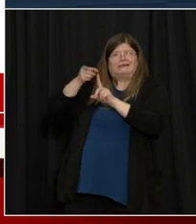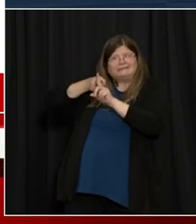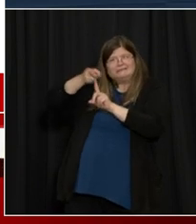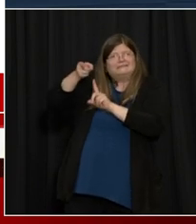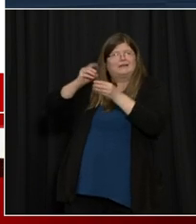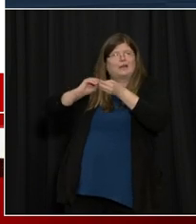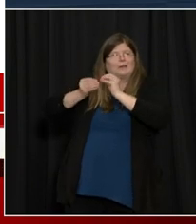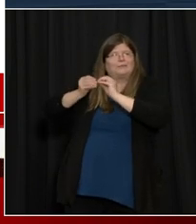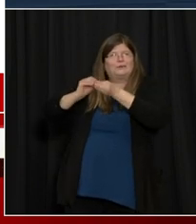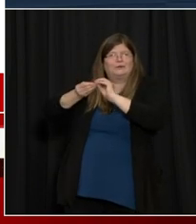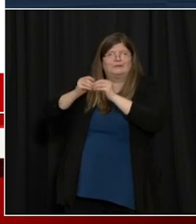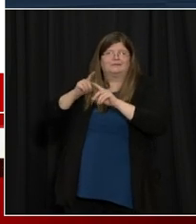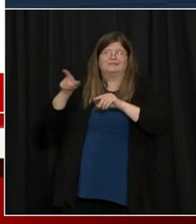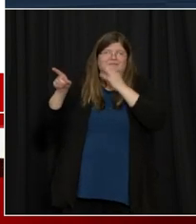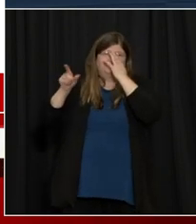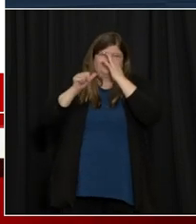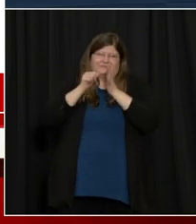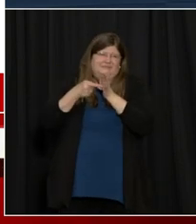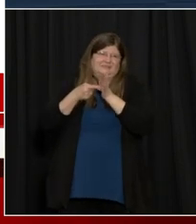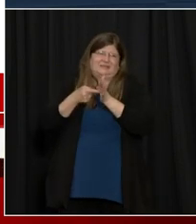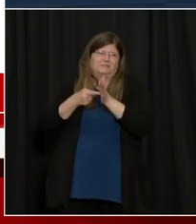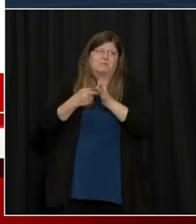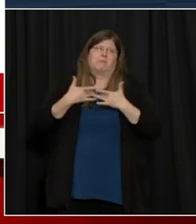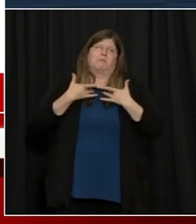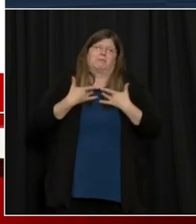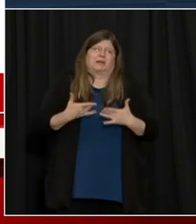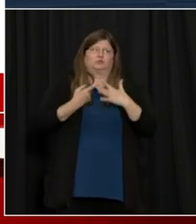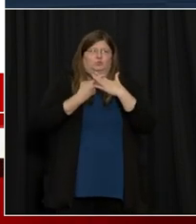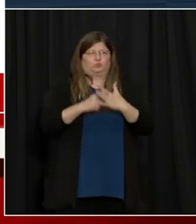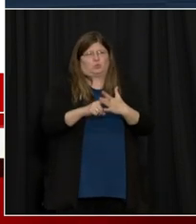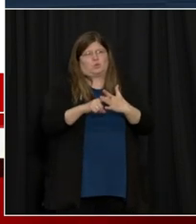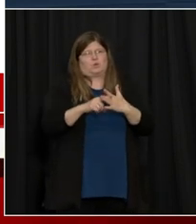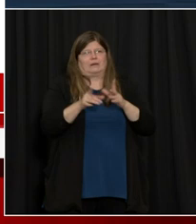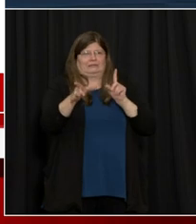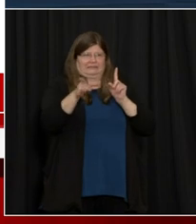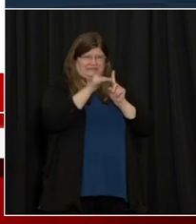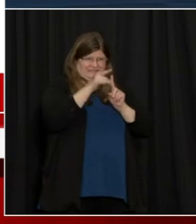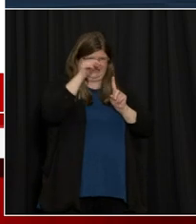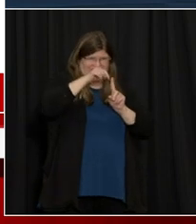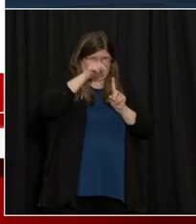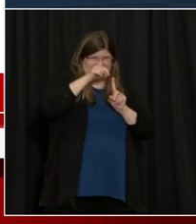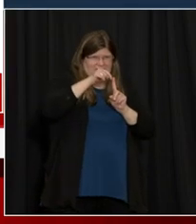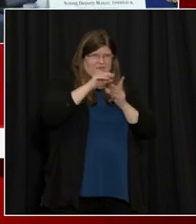symptoms generally 5 days or less after being infected.